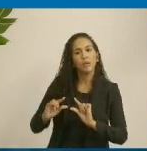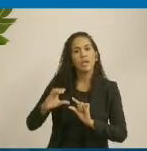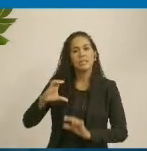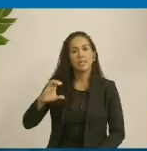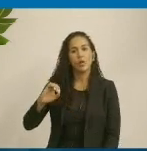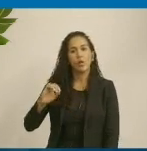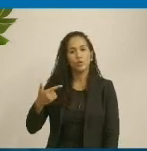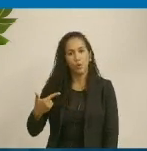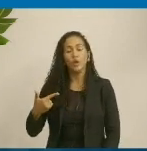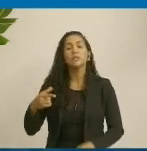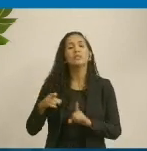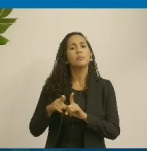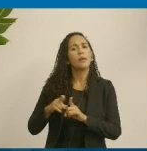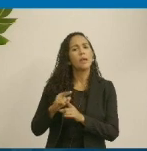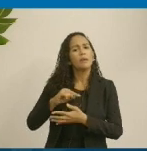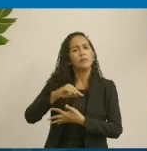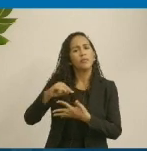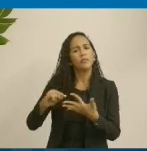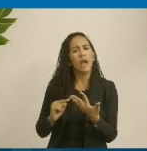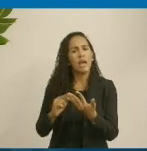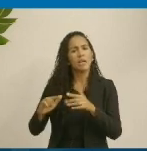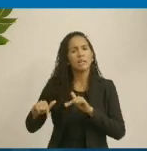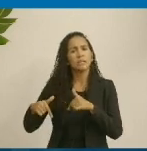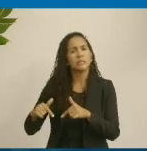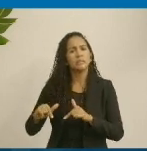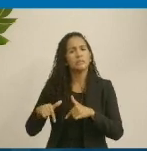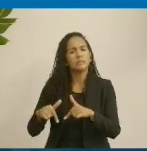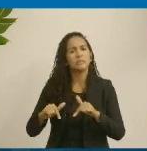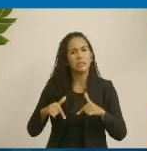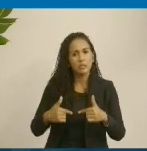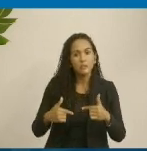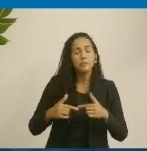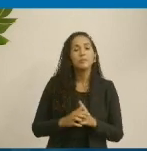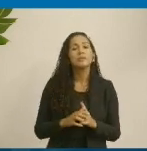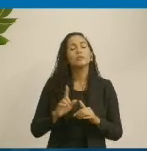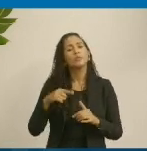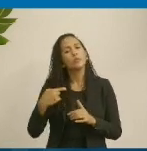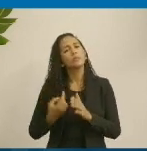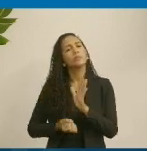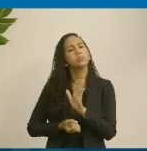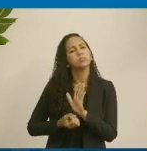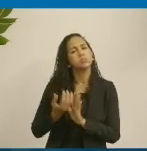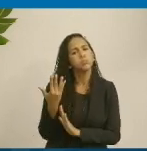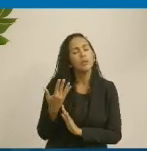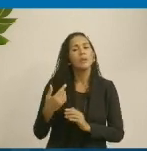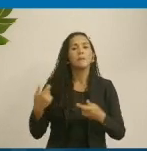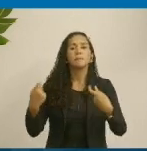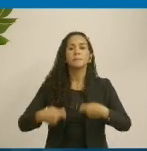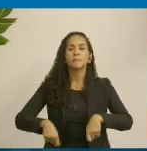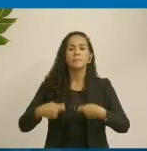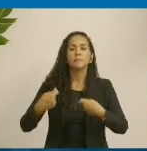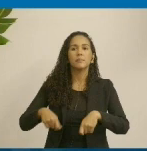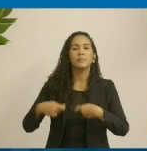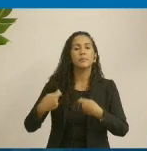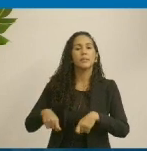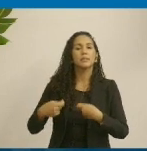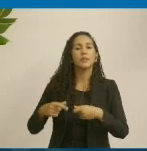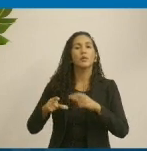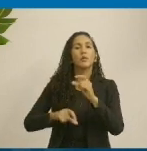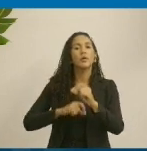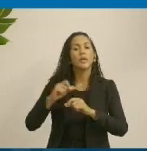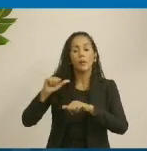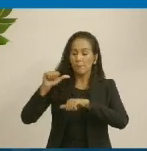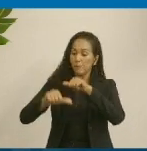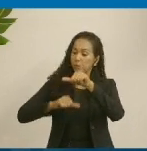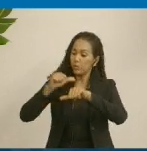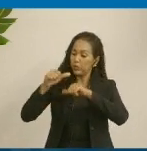go of that and use language that most people are using. And I love how you package this. I love it's a my box. I love it's a meta box and an agri box and an